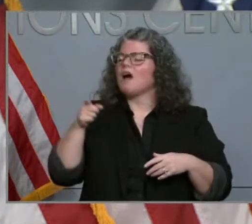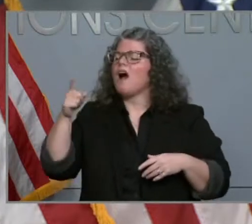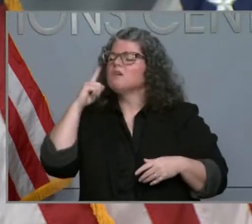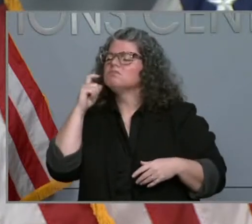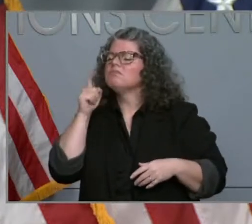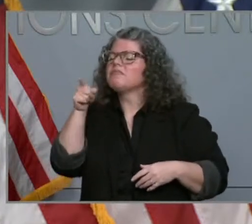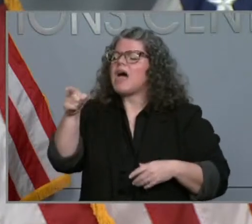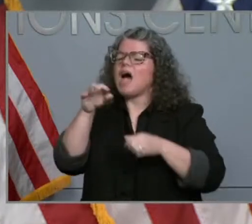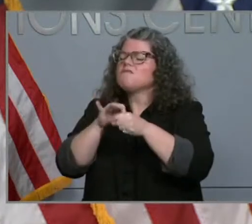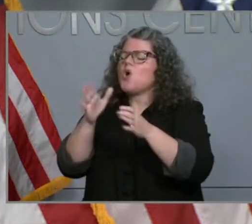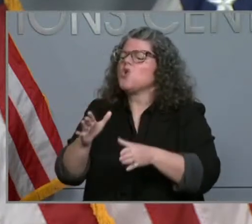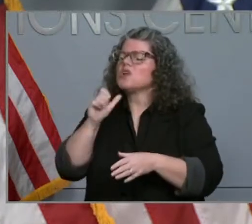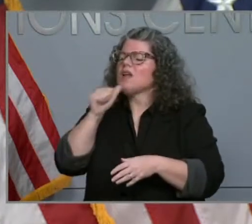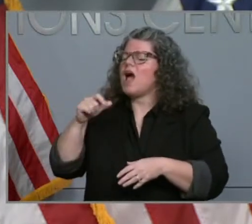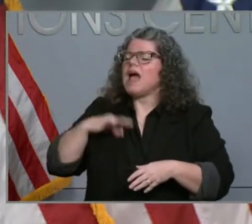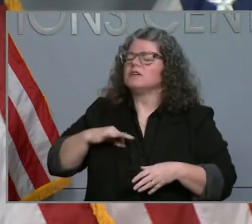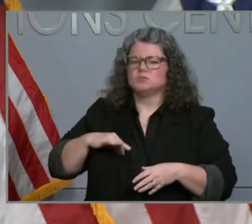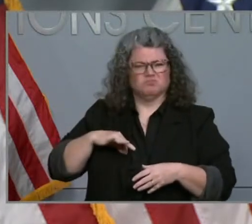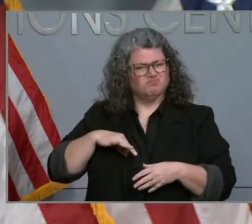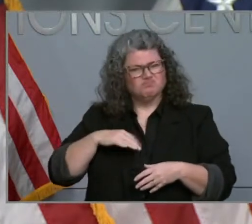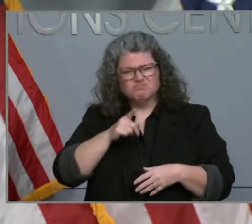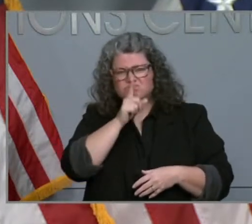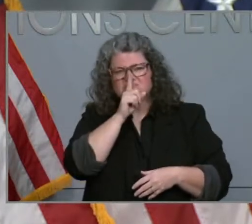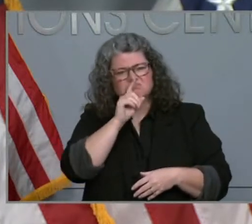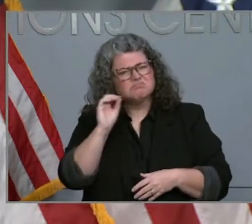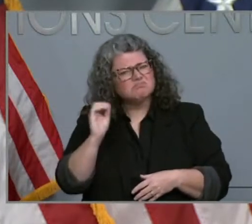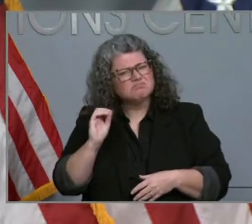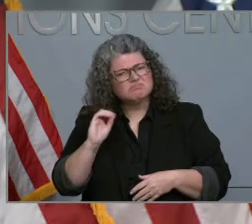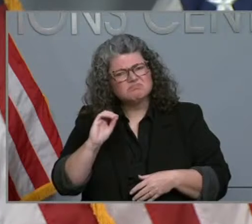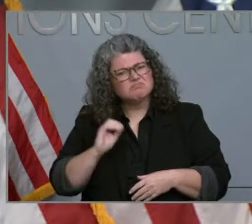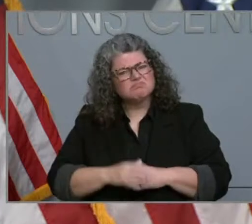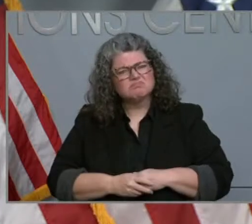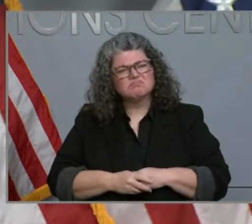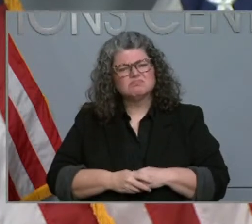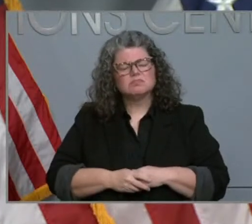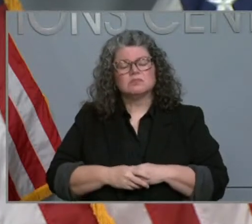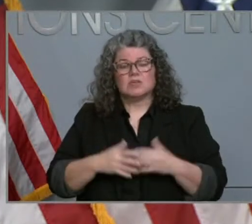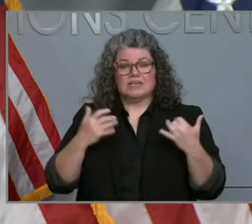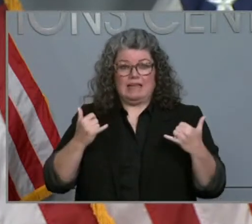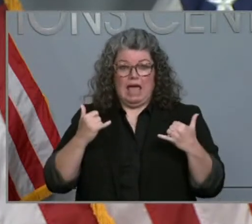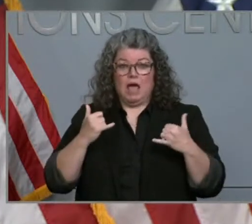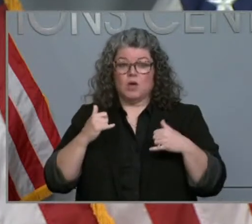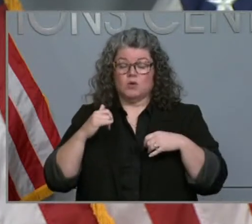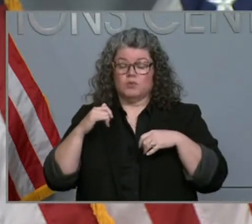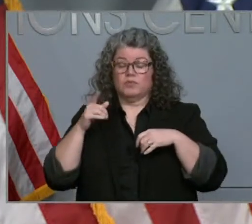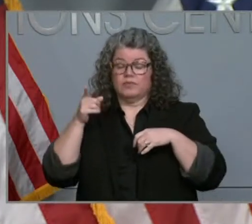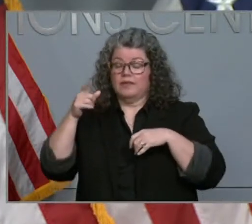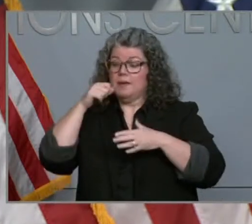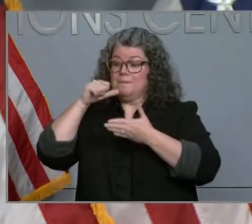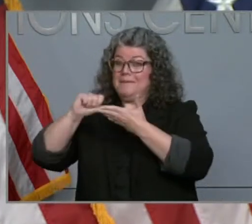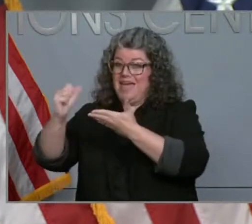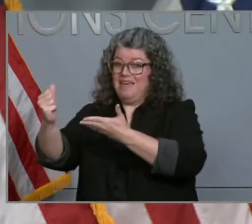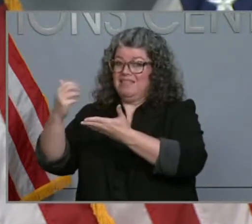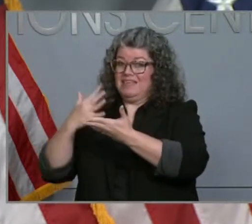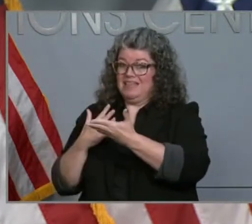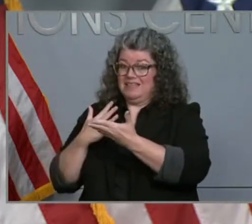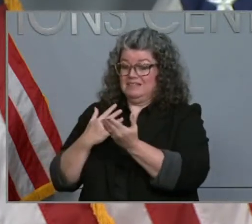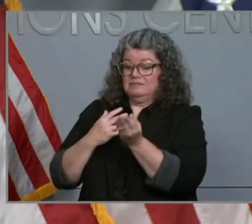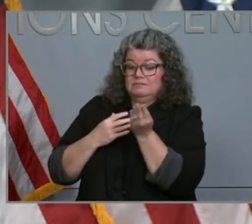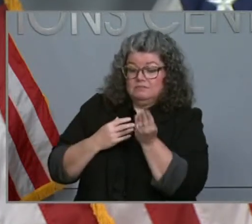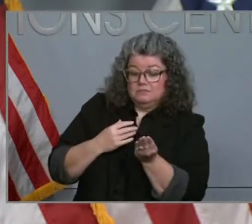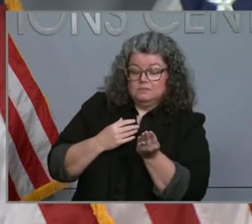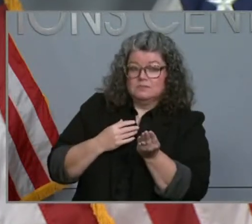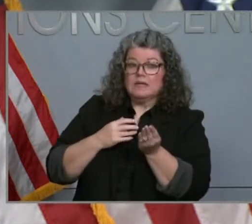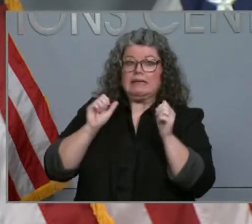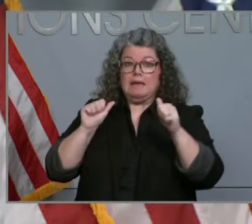polls. We do have a new period of time now after the election that absentee ballot challenges are allowed, so we'll see